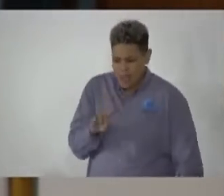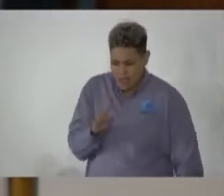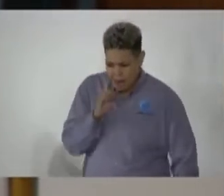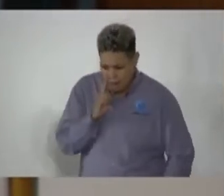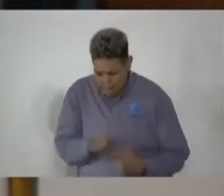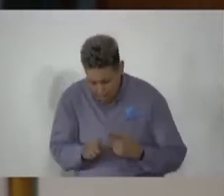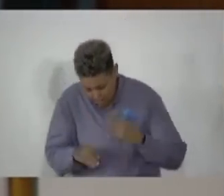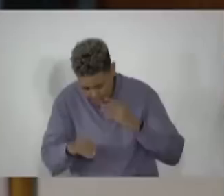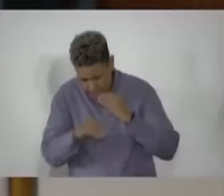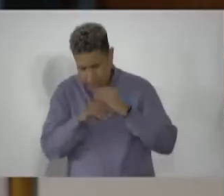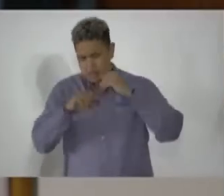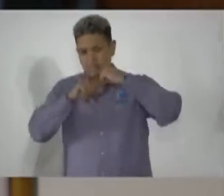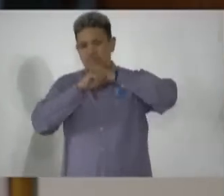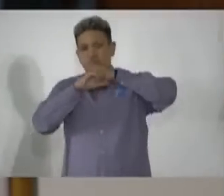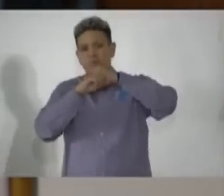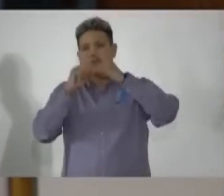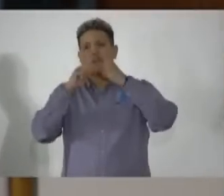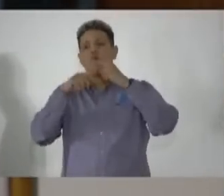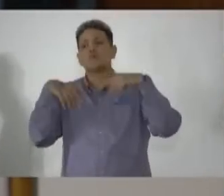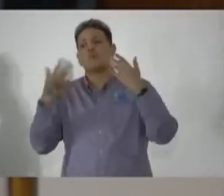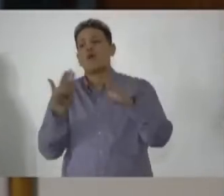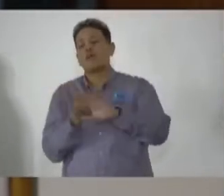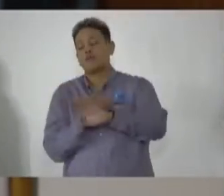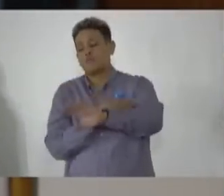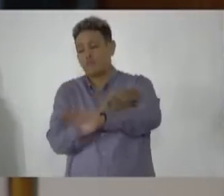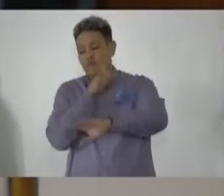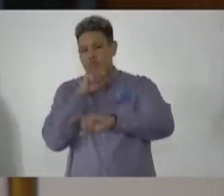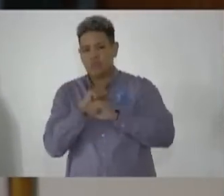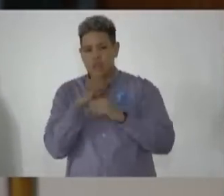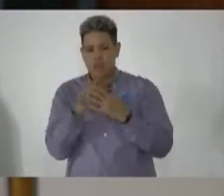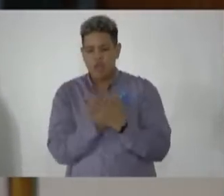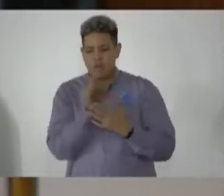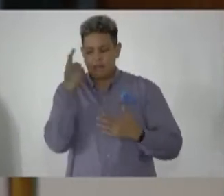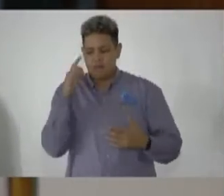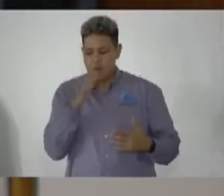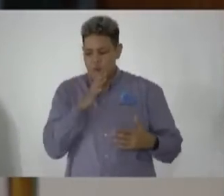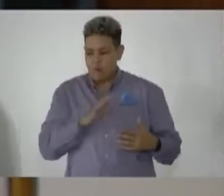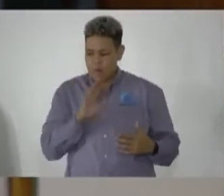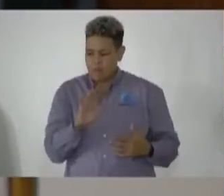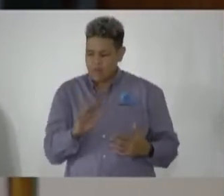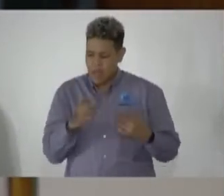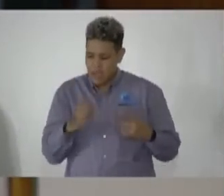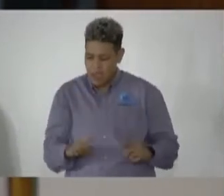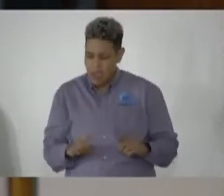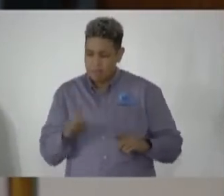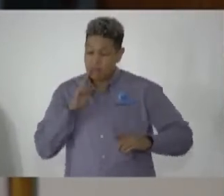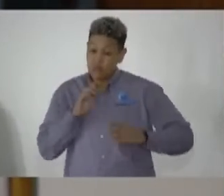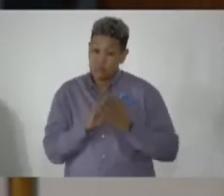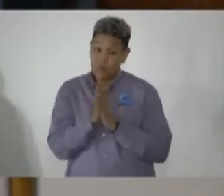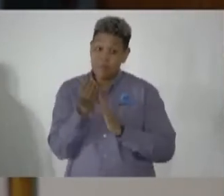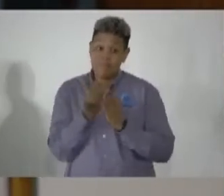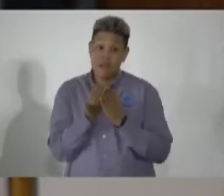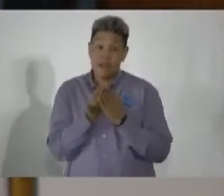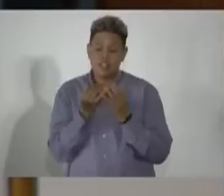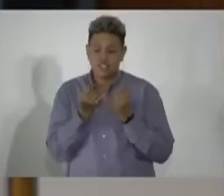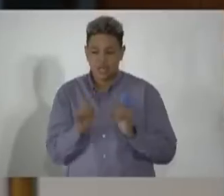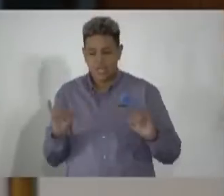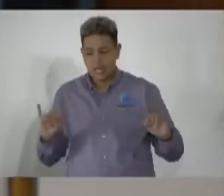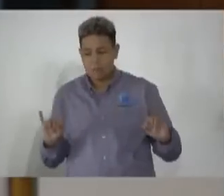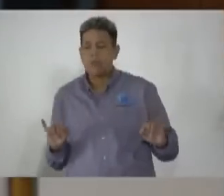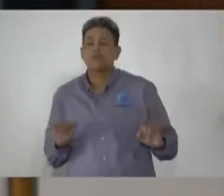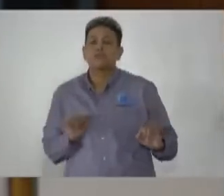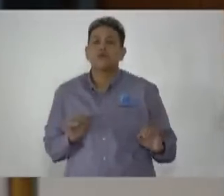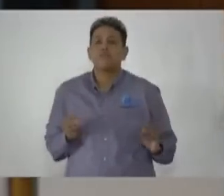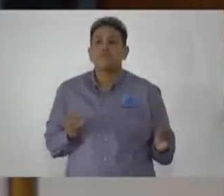and promoting and improving opportunities for women to be financially